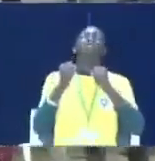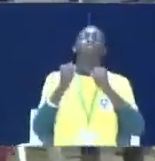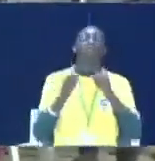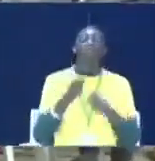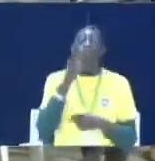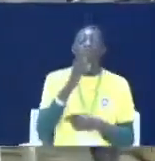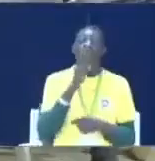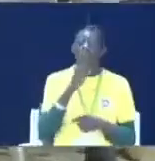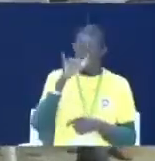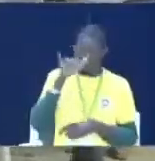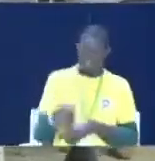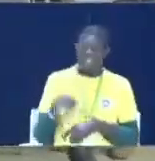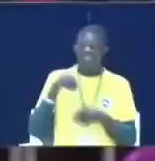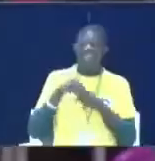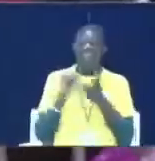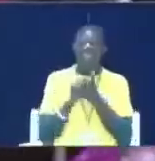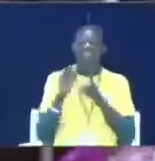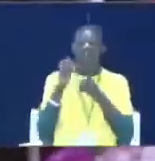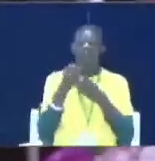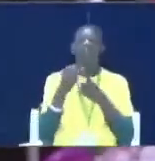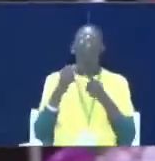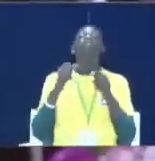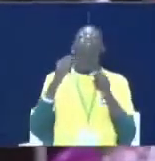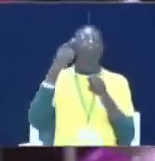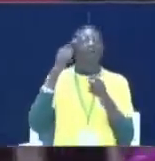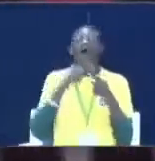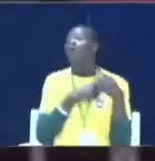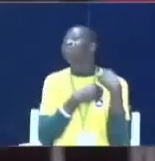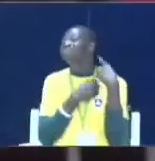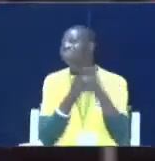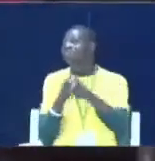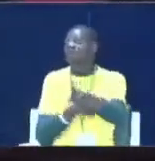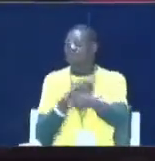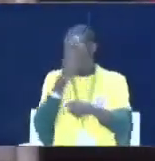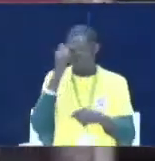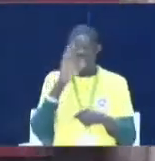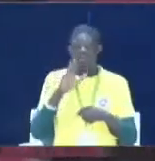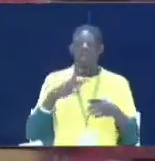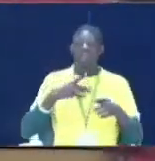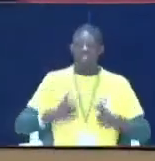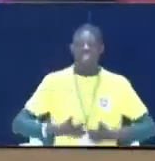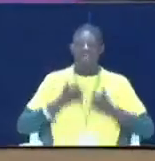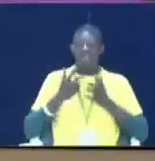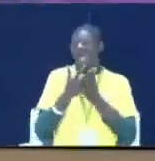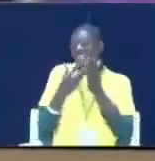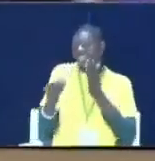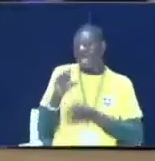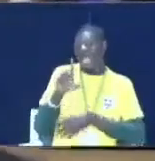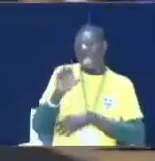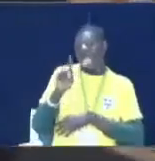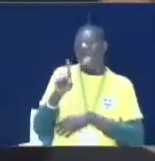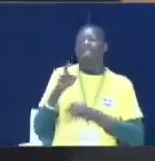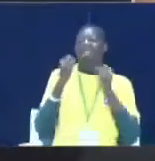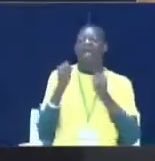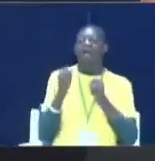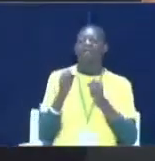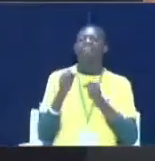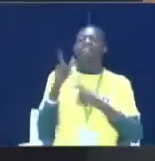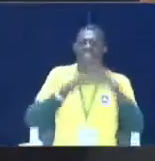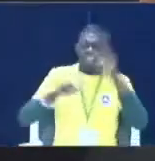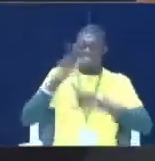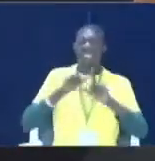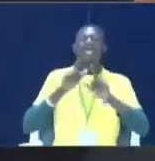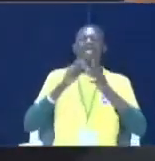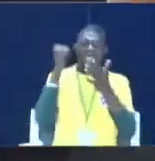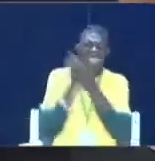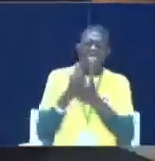You have stayed in that situation for too long because your life lacks power. Let me decree over somebody who can roar amen like